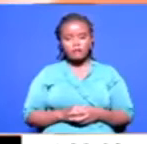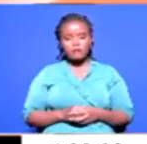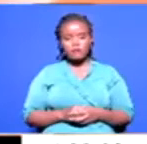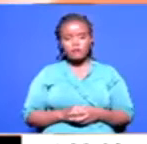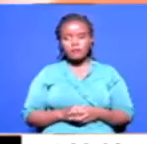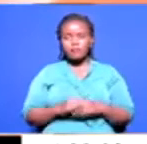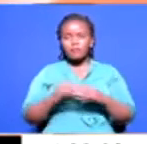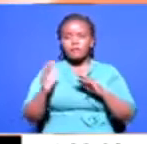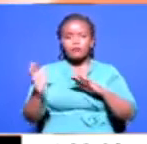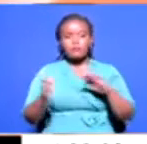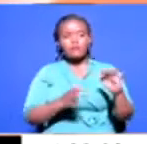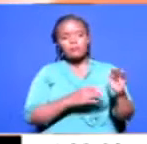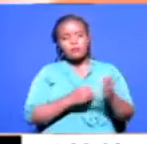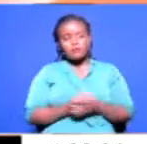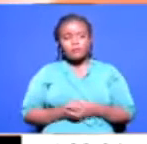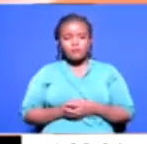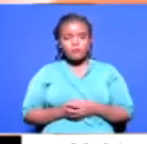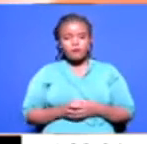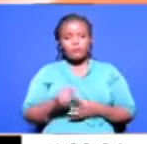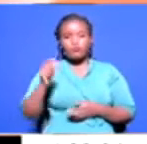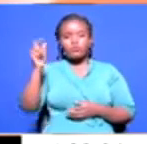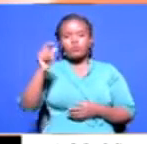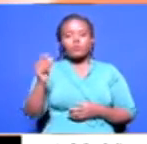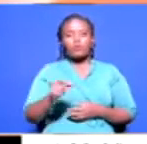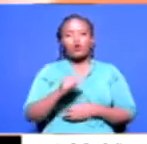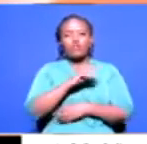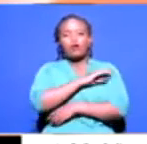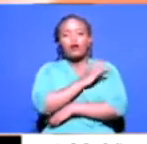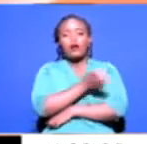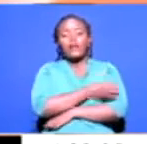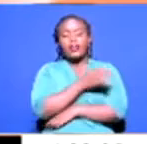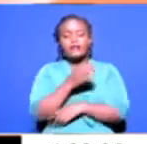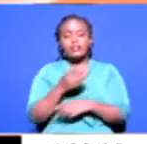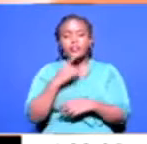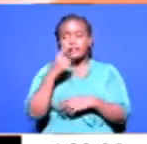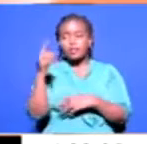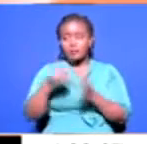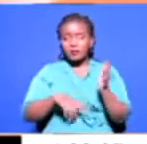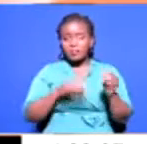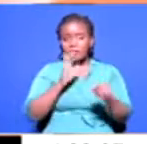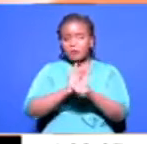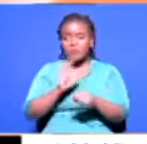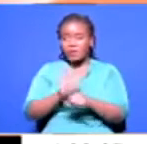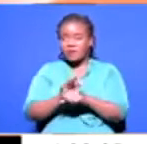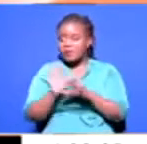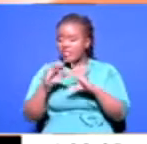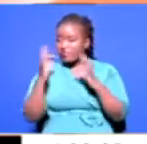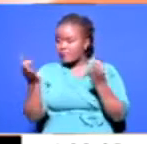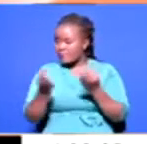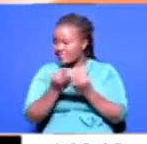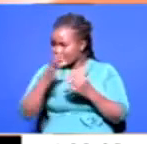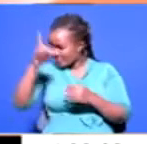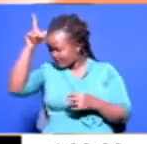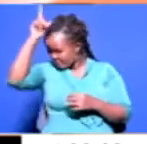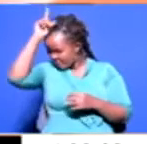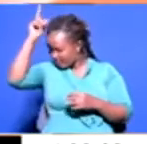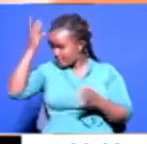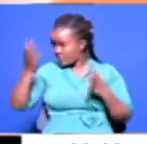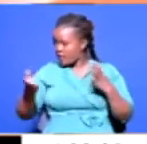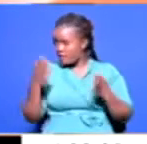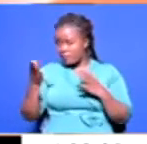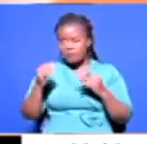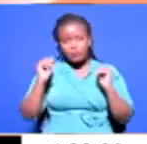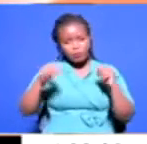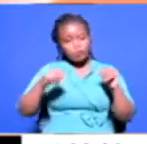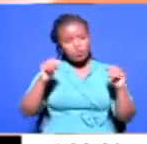A local energy solutions manufacturer is warning that many rural households might shift back to open firewood cooking methods